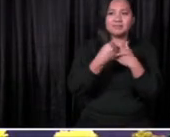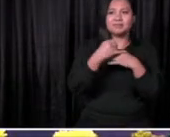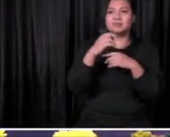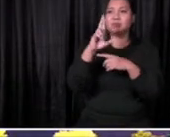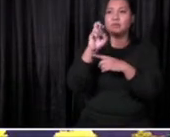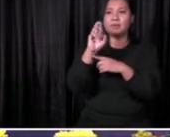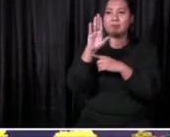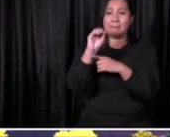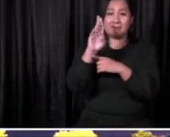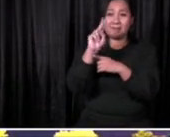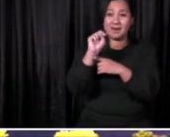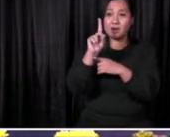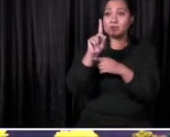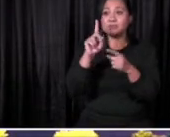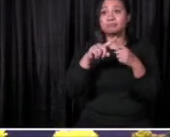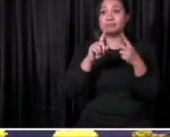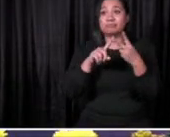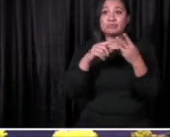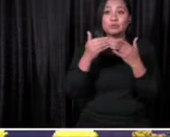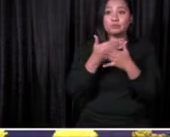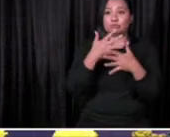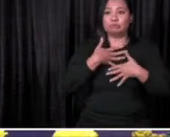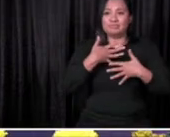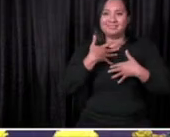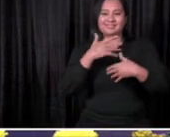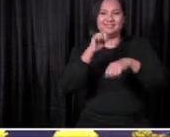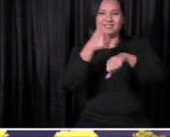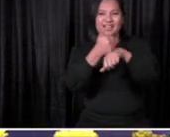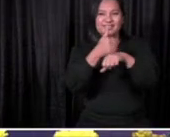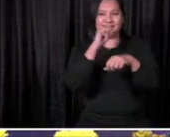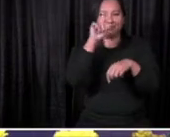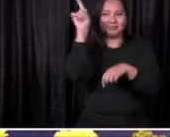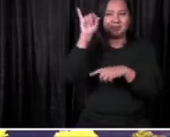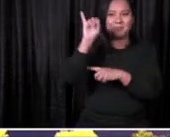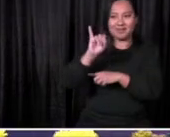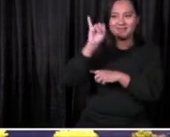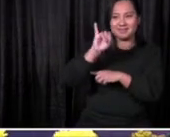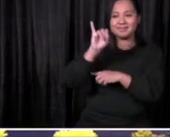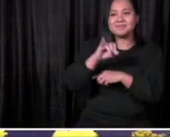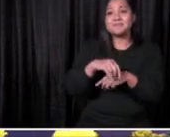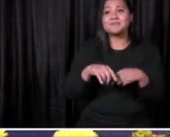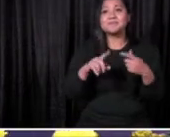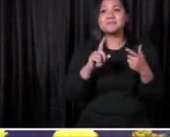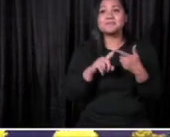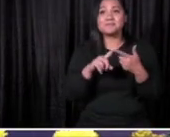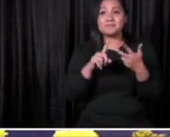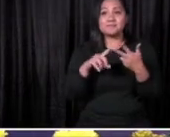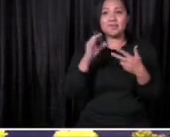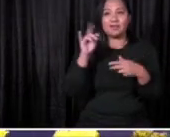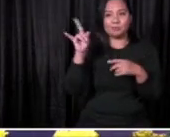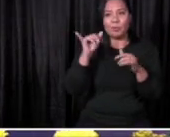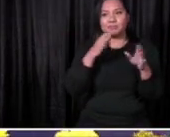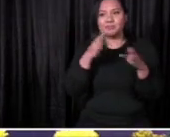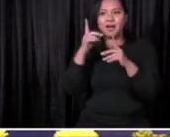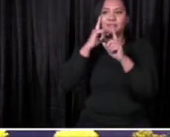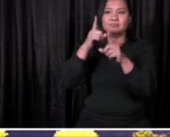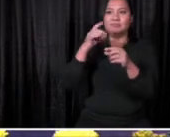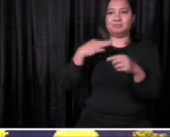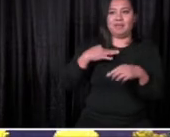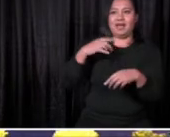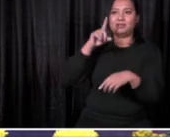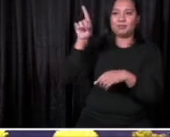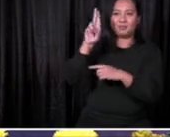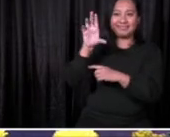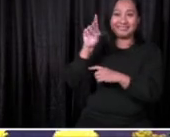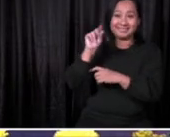Breath Foundation in Oakland, and Survived and Punished Organization. And she plans to apply to UC Davis and